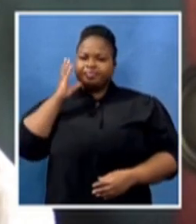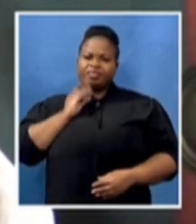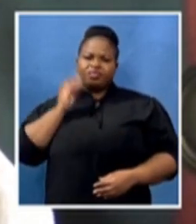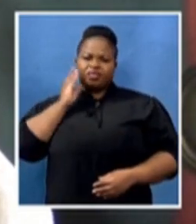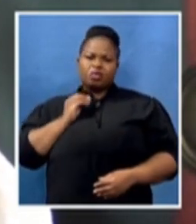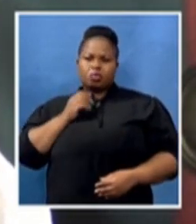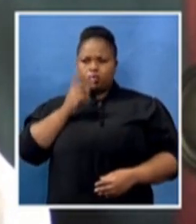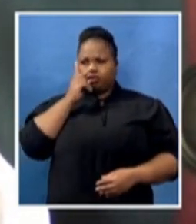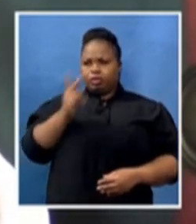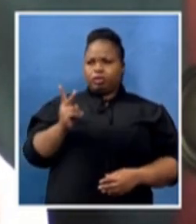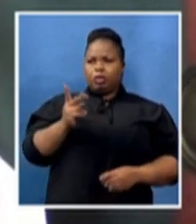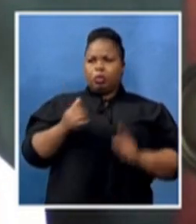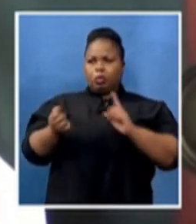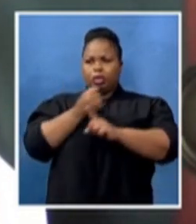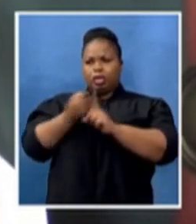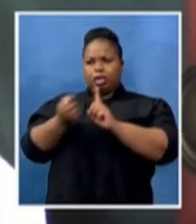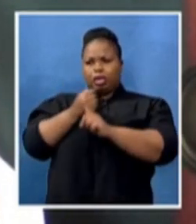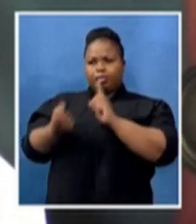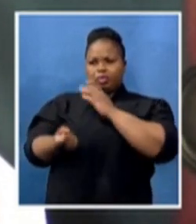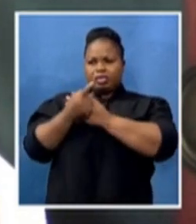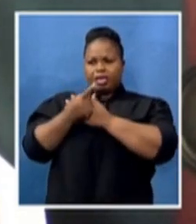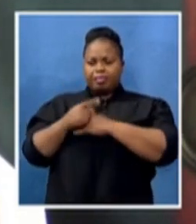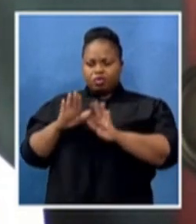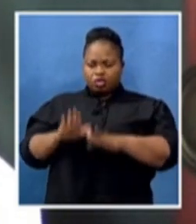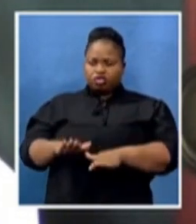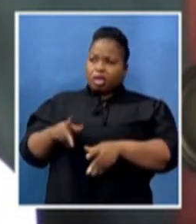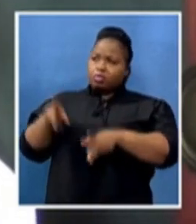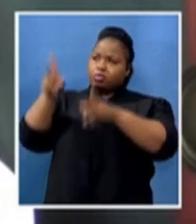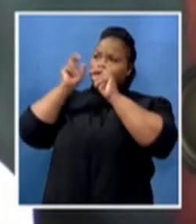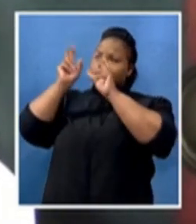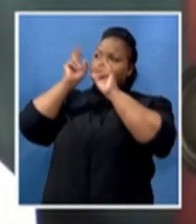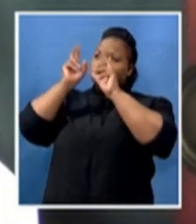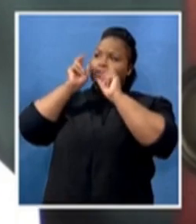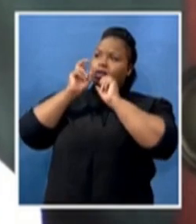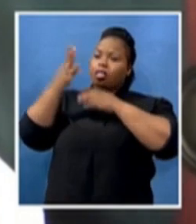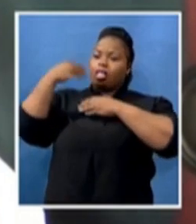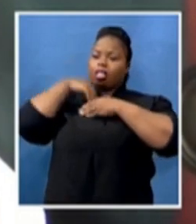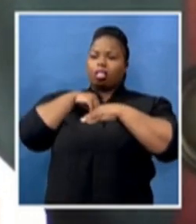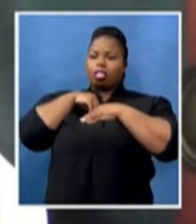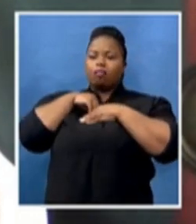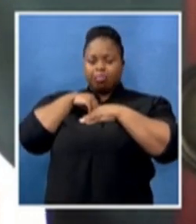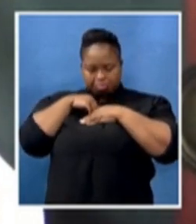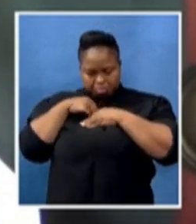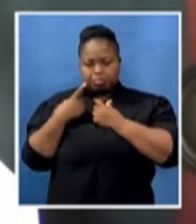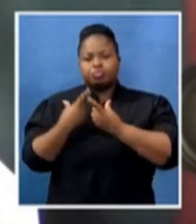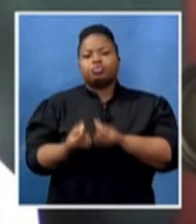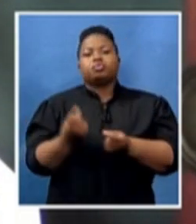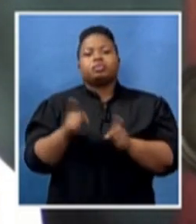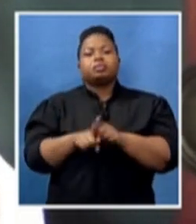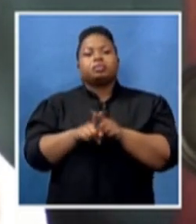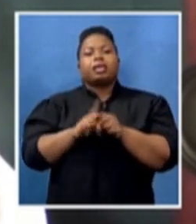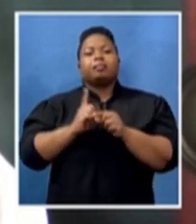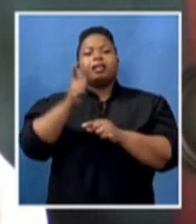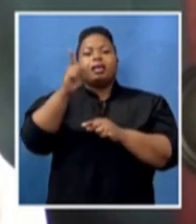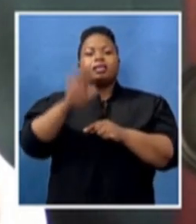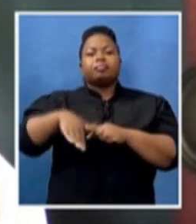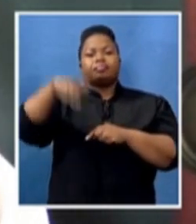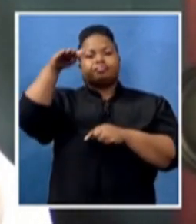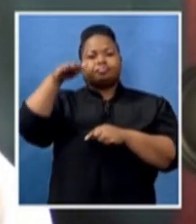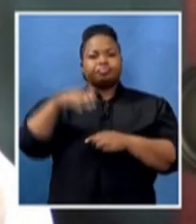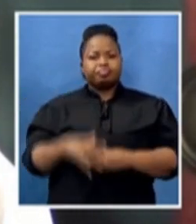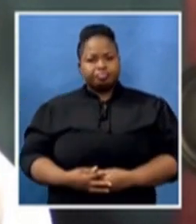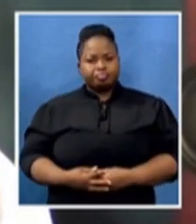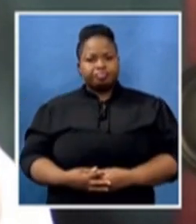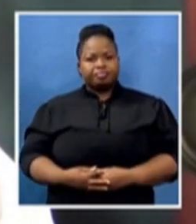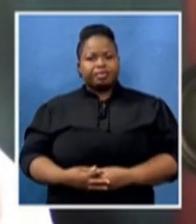to contribute to a person's probability of perpetrating violence themselves later in life. The link between the two is not